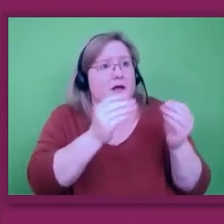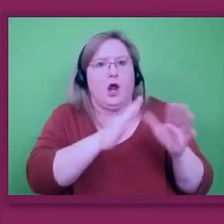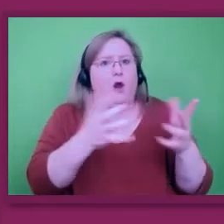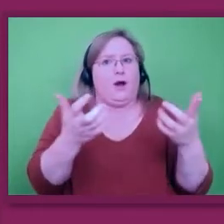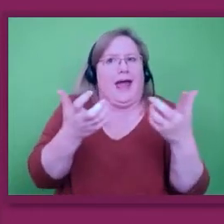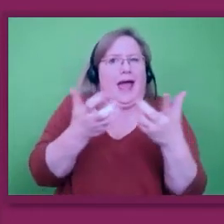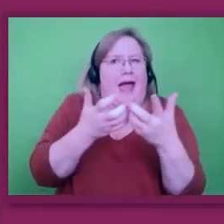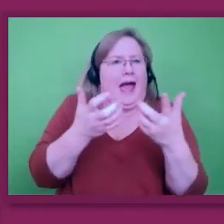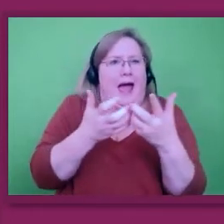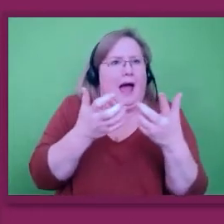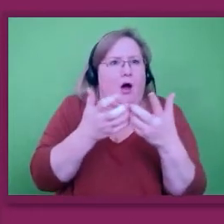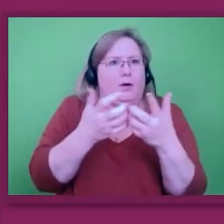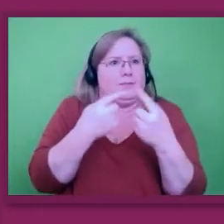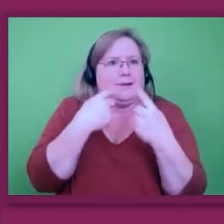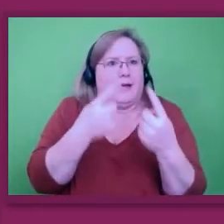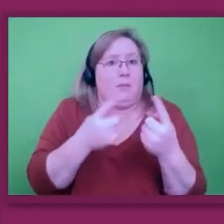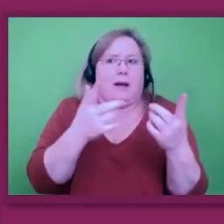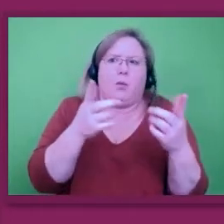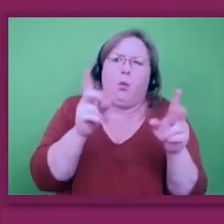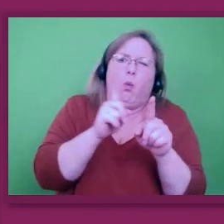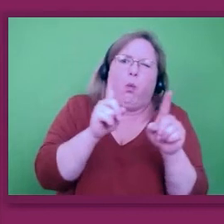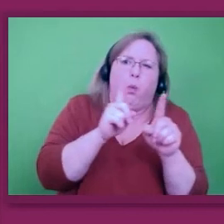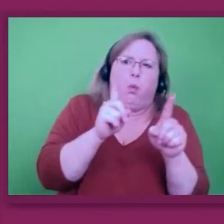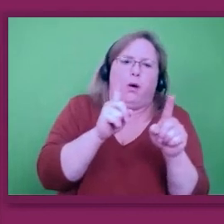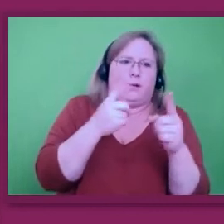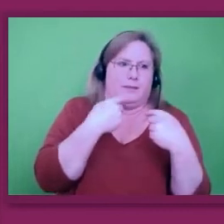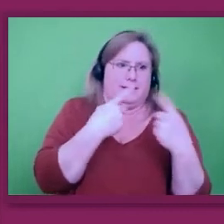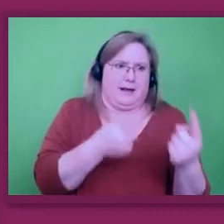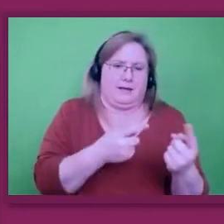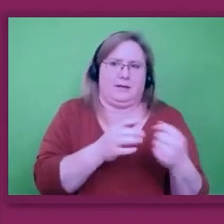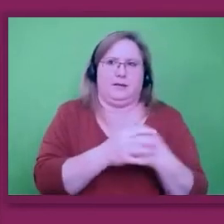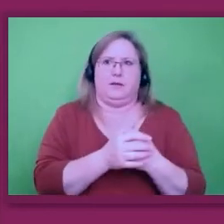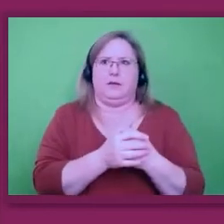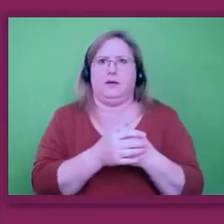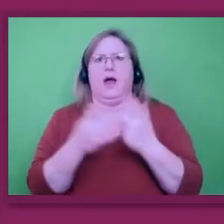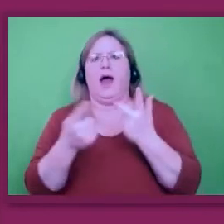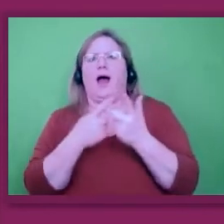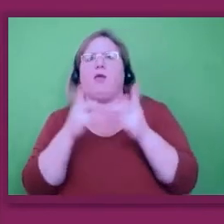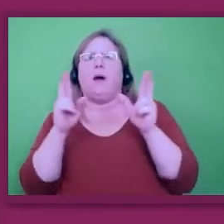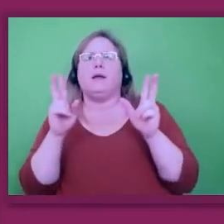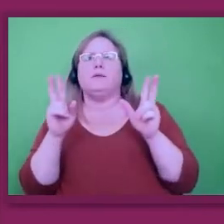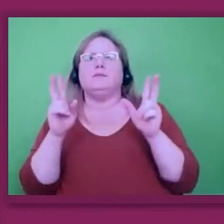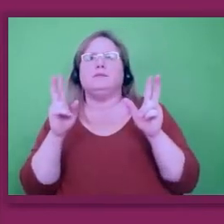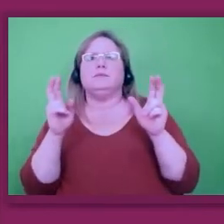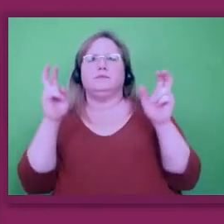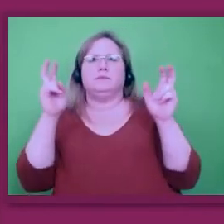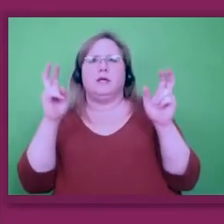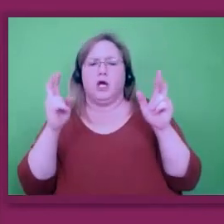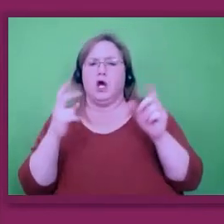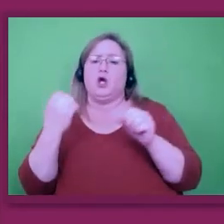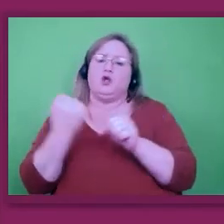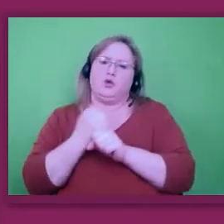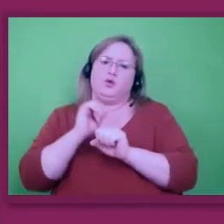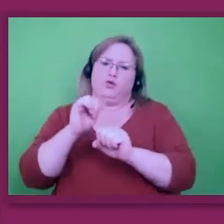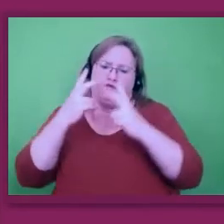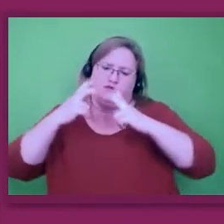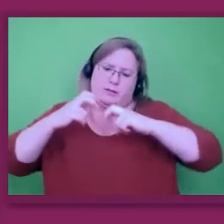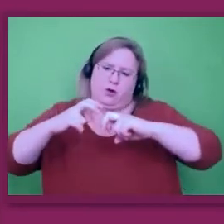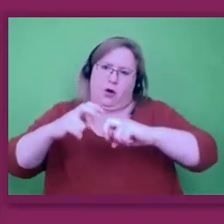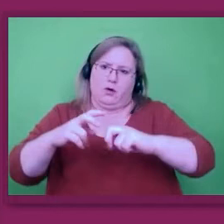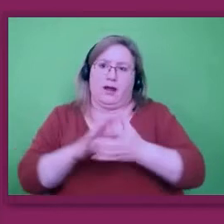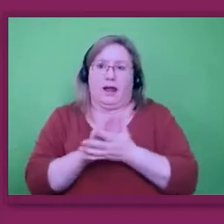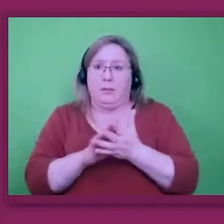actually being said. We've got another one here, is do your research. I think that's really important. Know what to expect when it comes